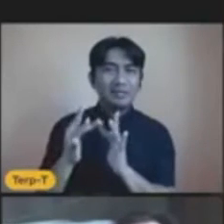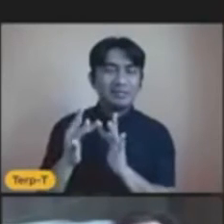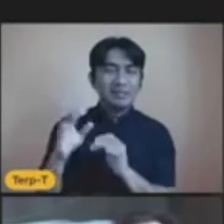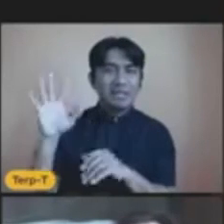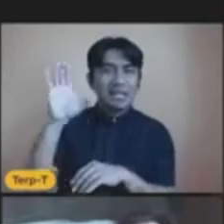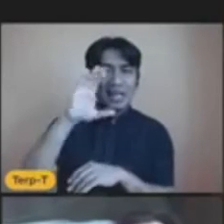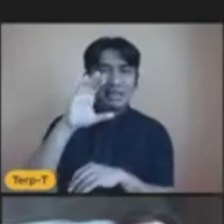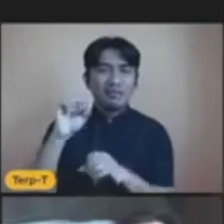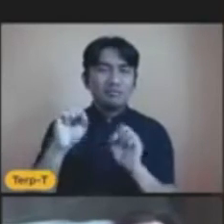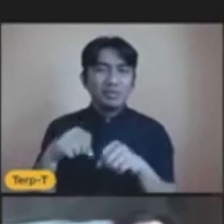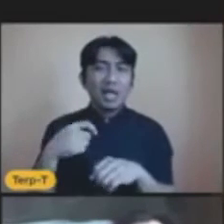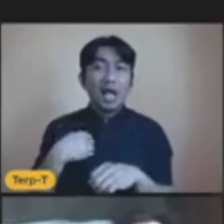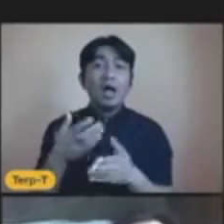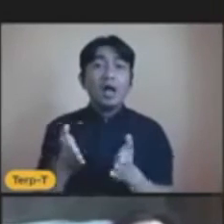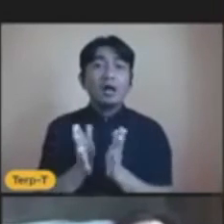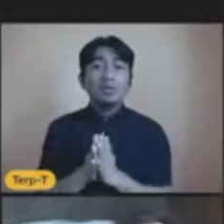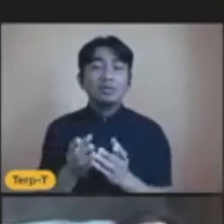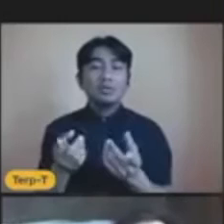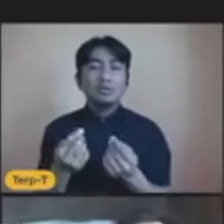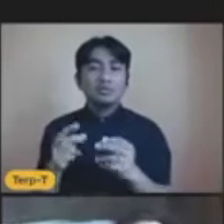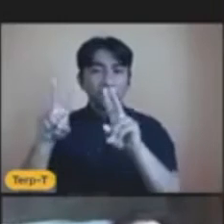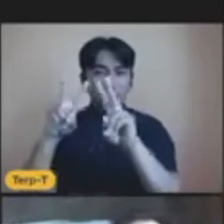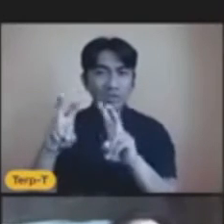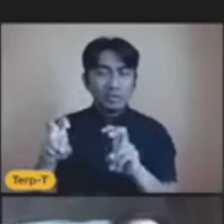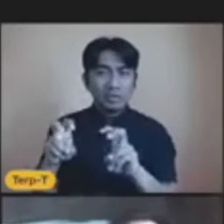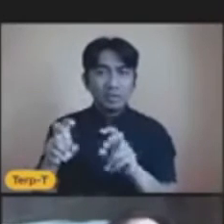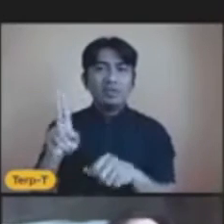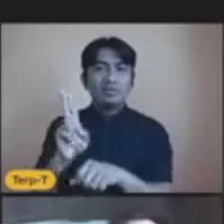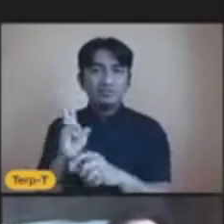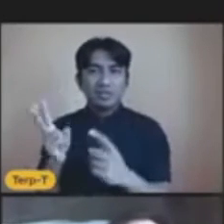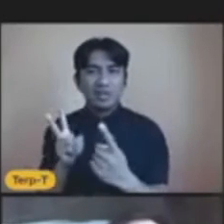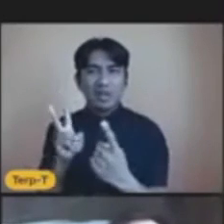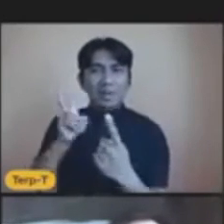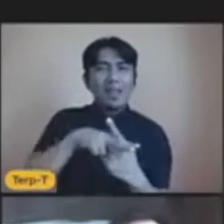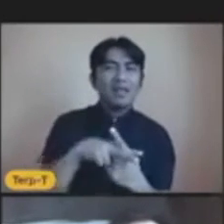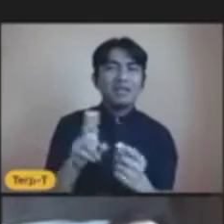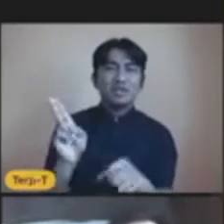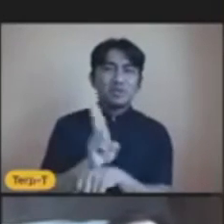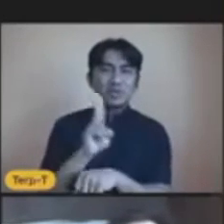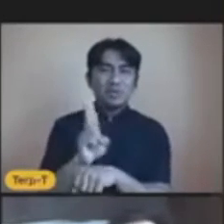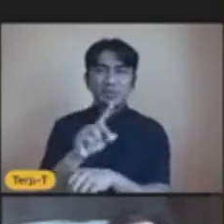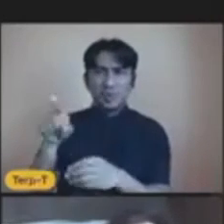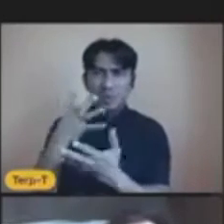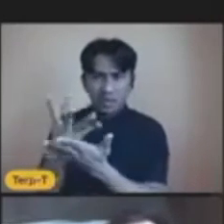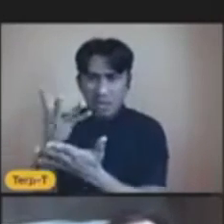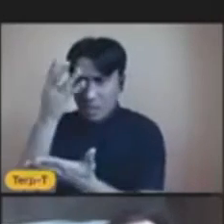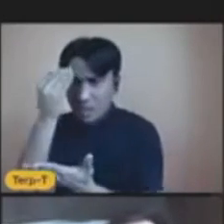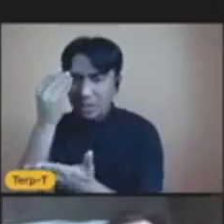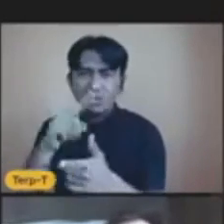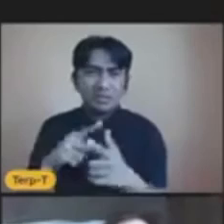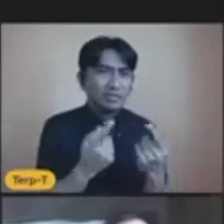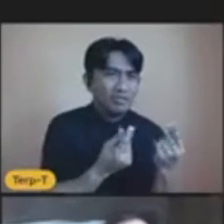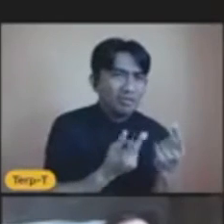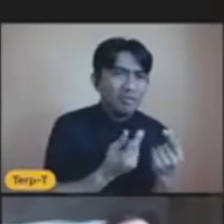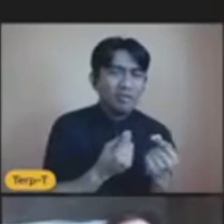What I'm asking is we research and apply. So, apply po natin yung mga nababasa natin. I've read